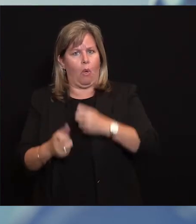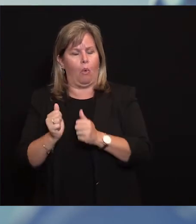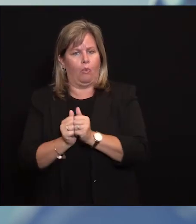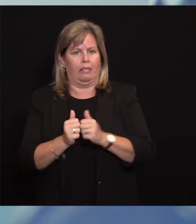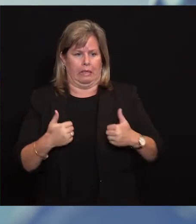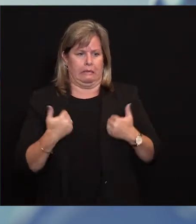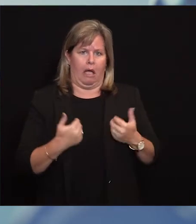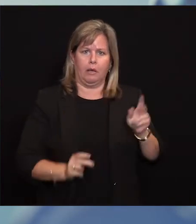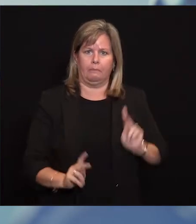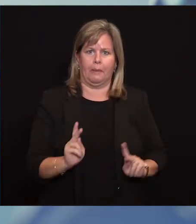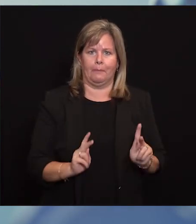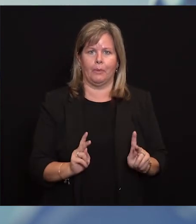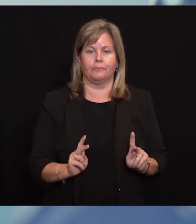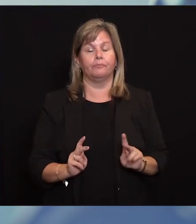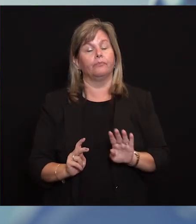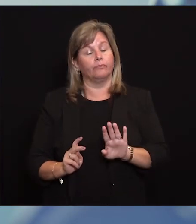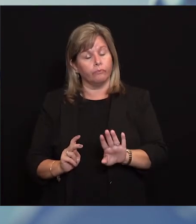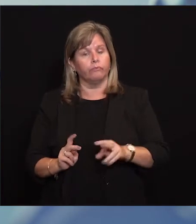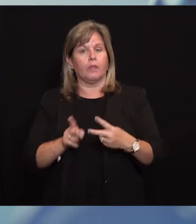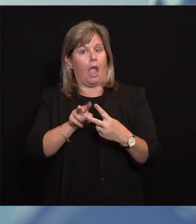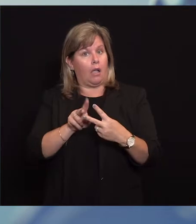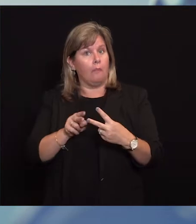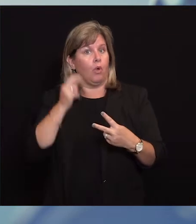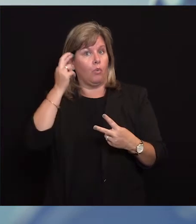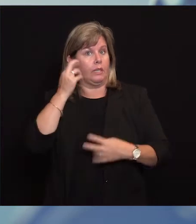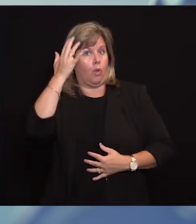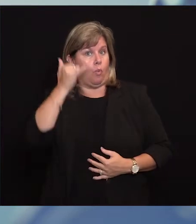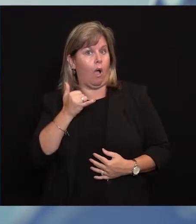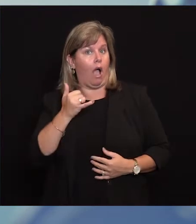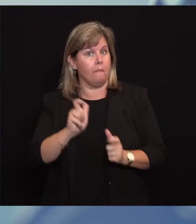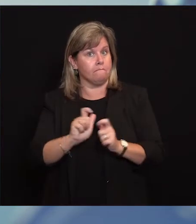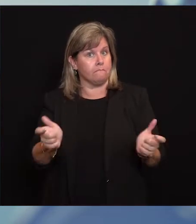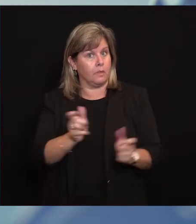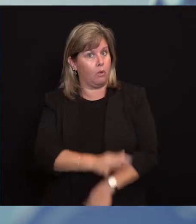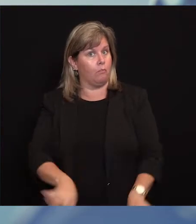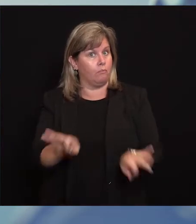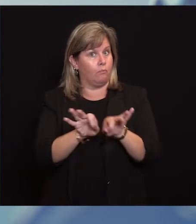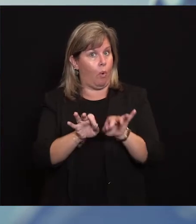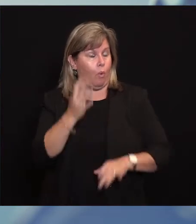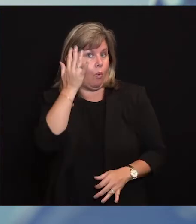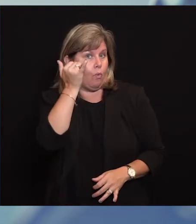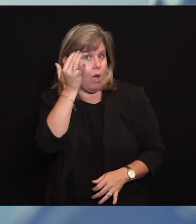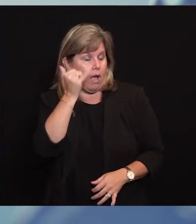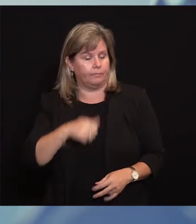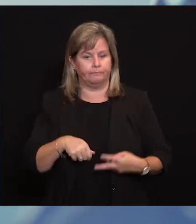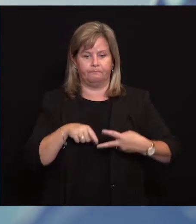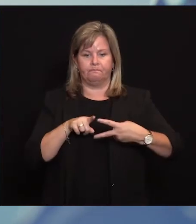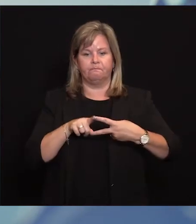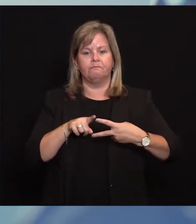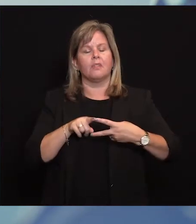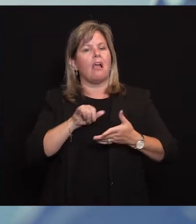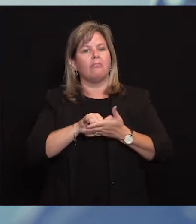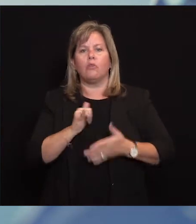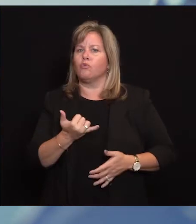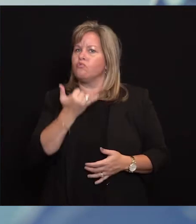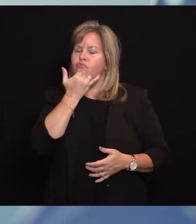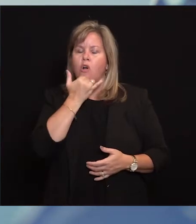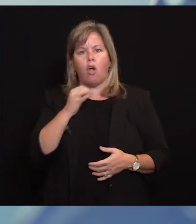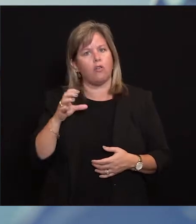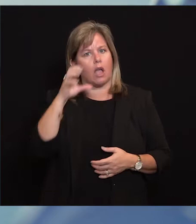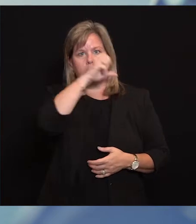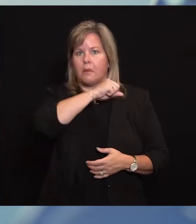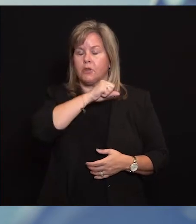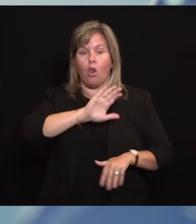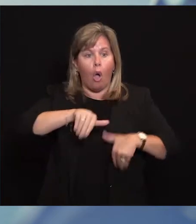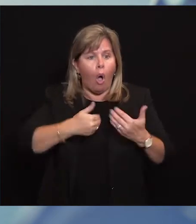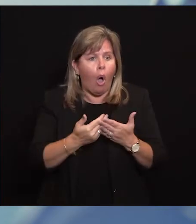population. Well, there's a couple reasons why it is a big deal. It's a big deal because, first of all, it's a wrong assumption to believe that